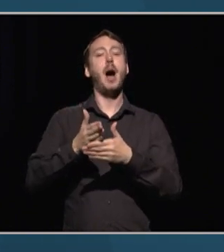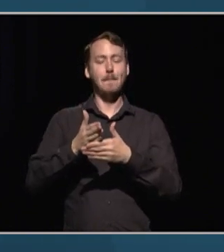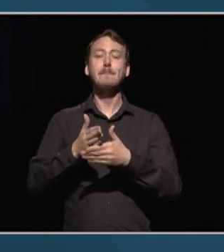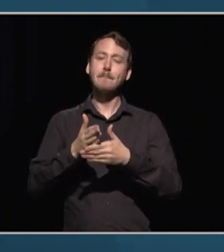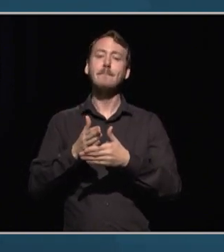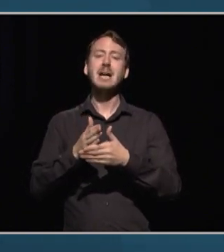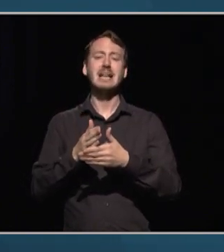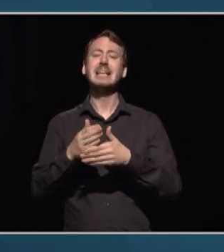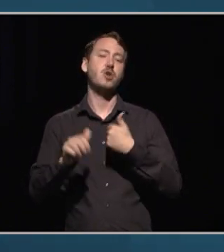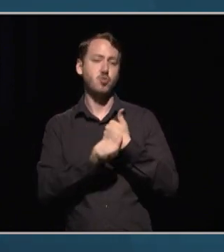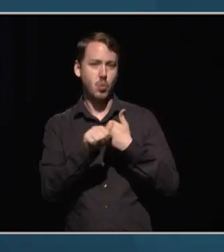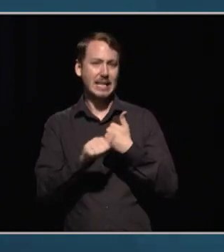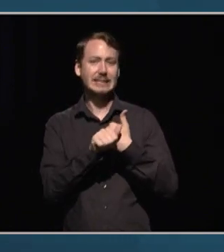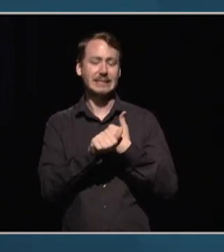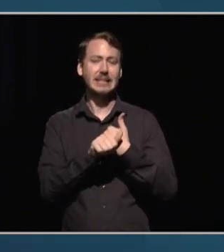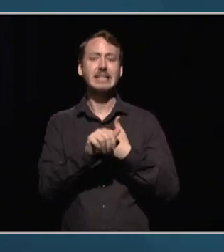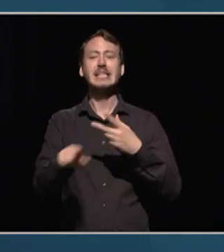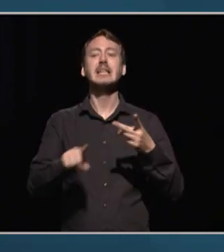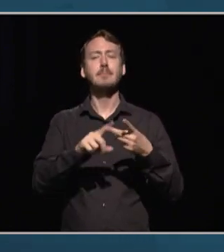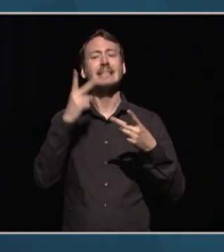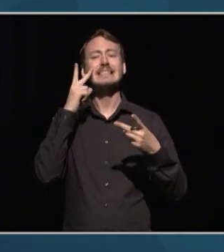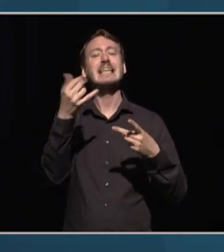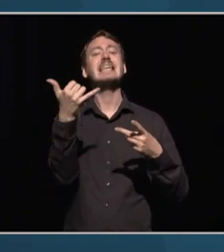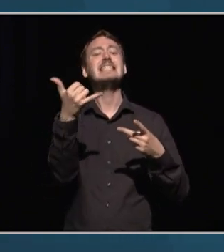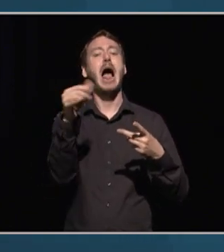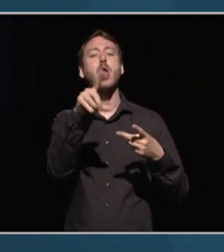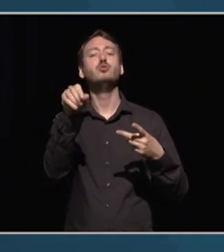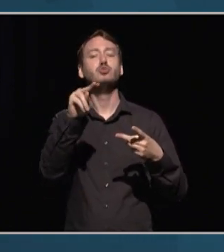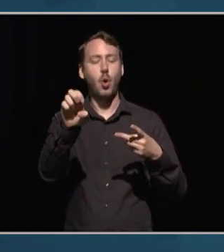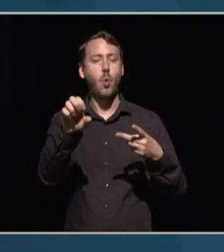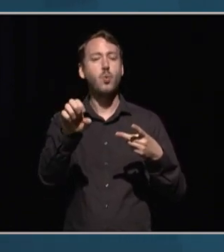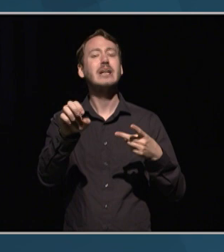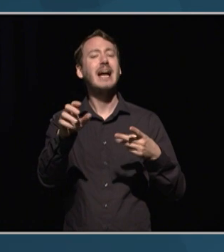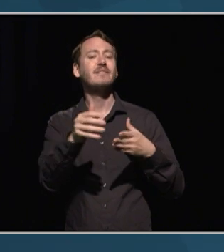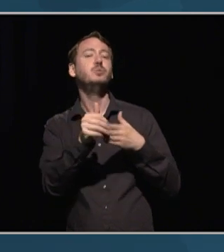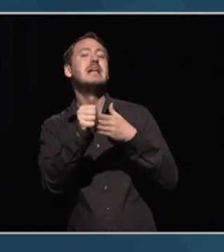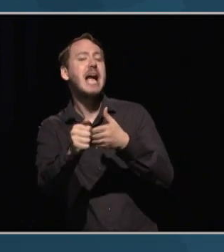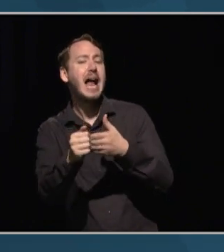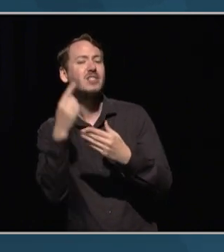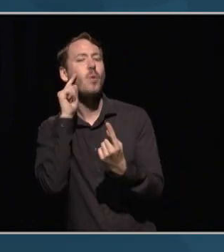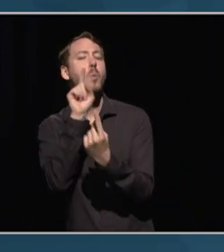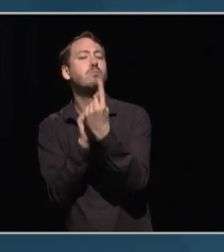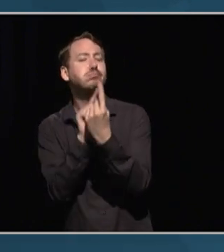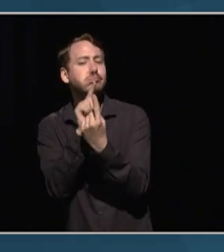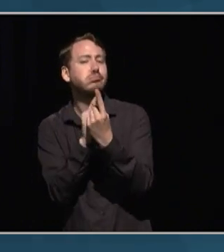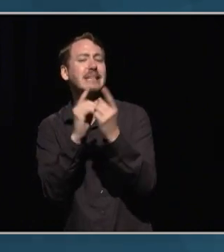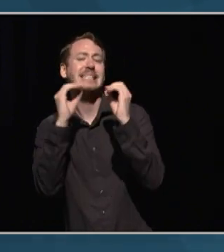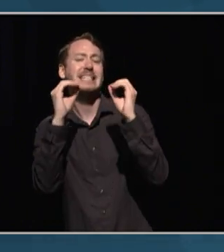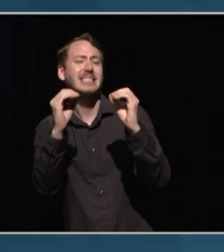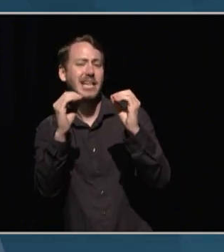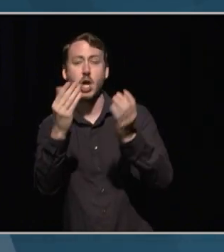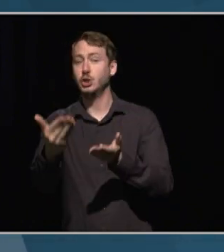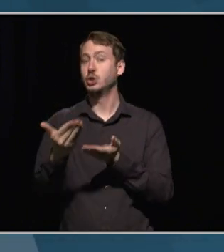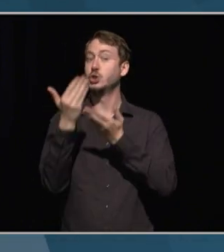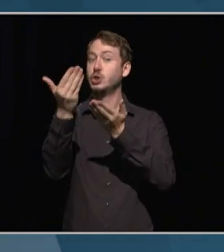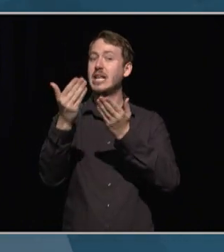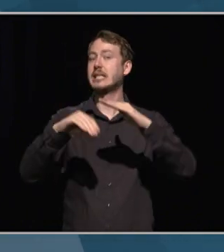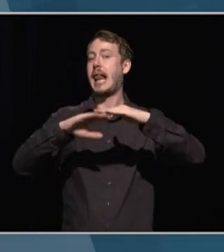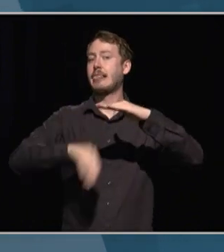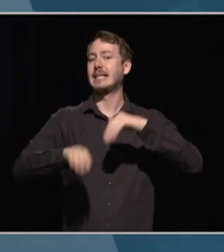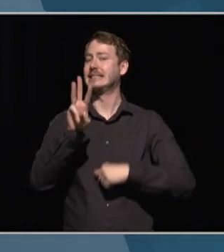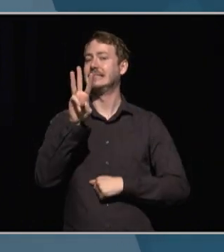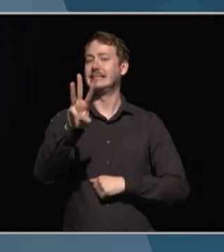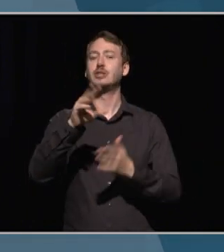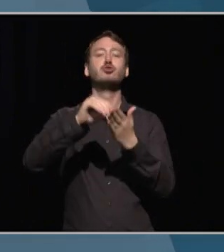you can see there on your screen. And that provides guidance for some in-person instruction, which is suggested to be of no more than 6